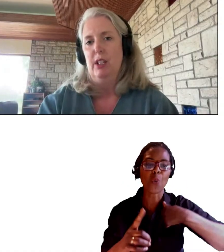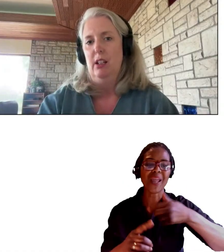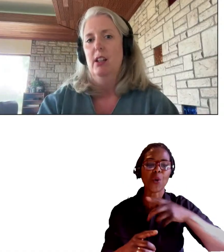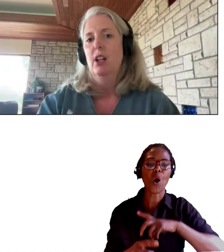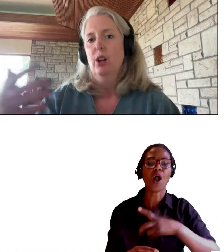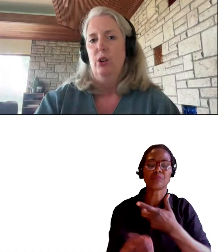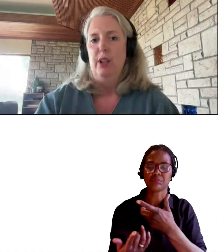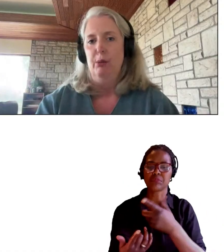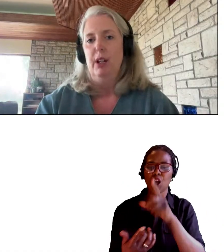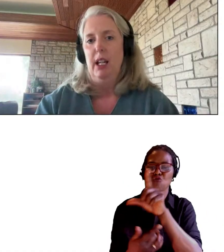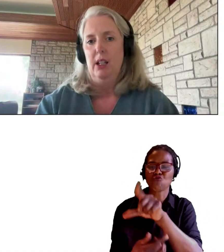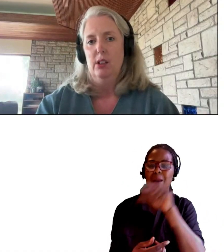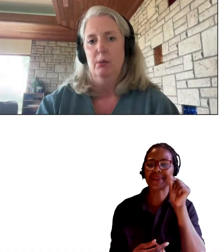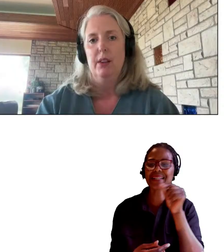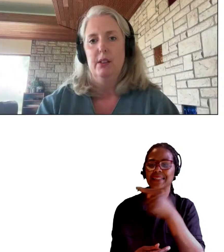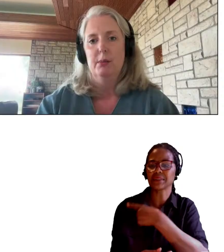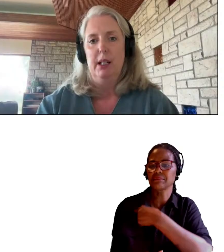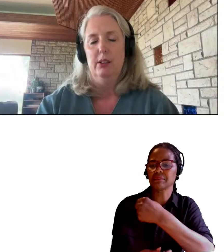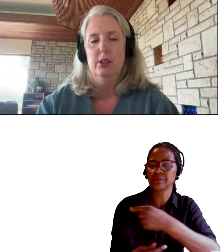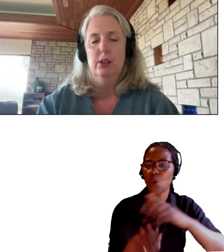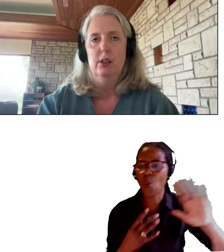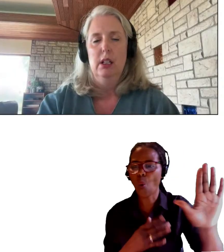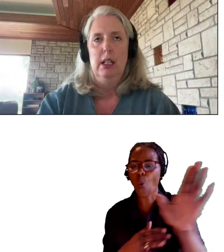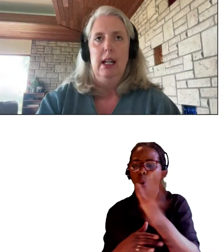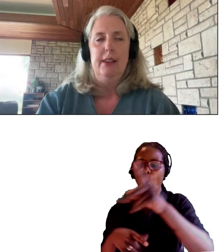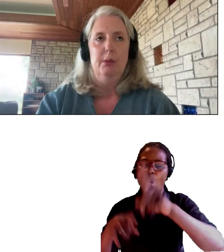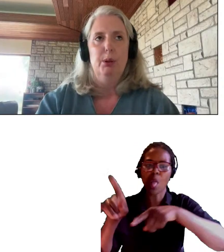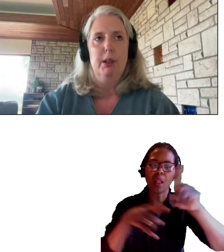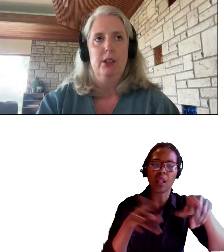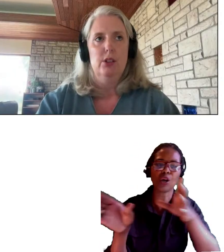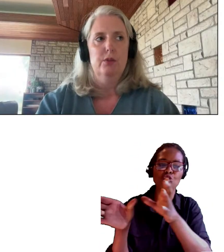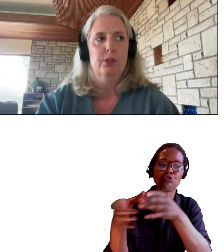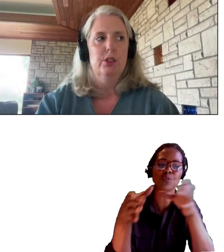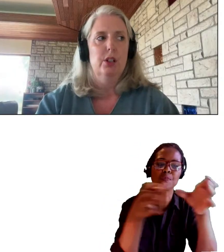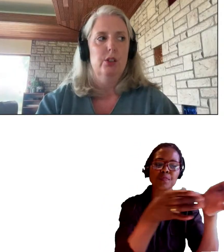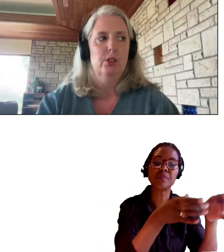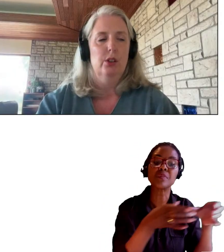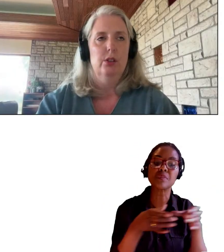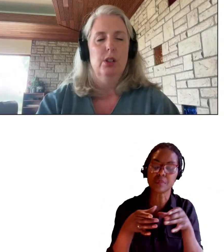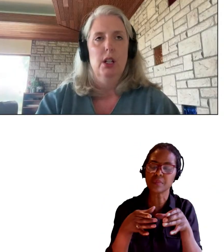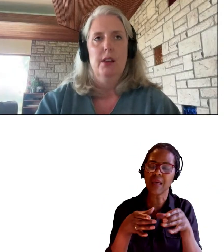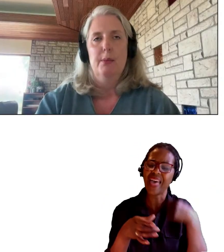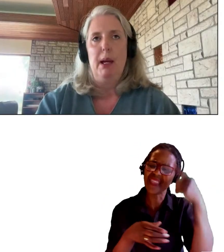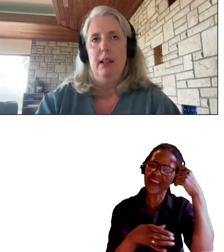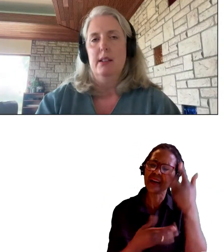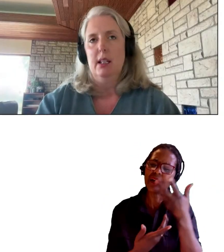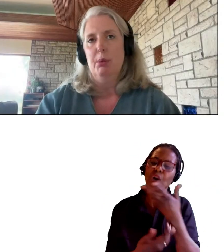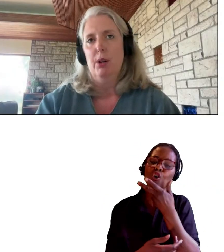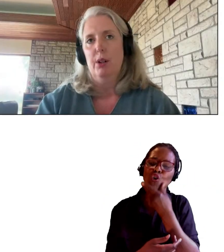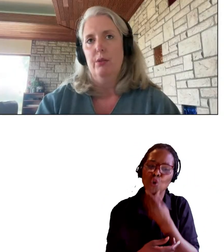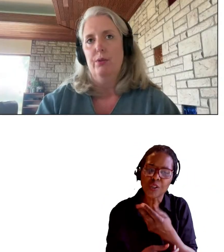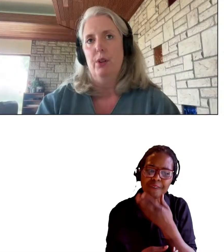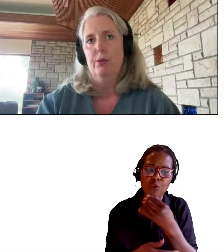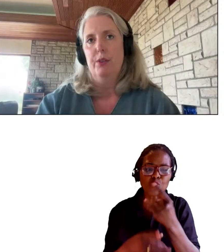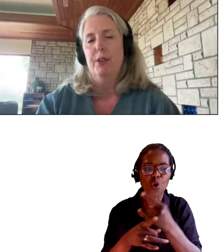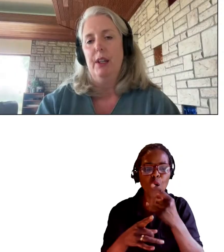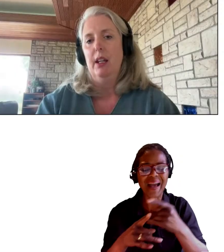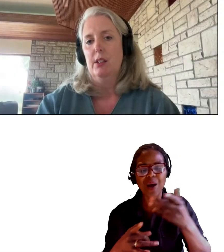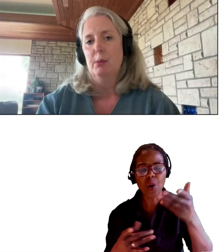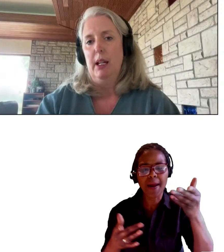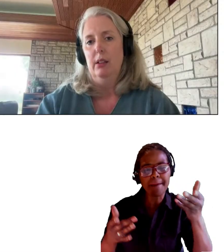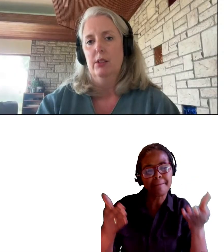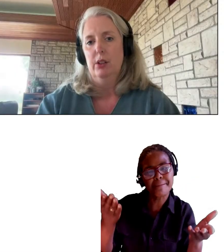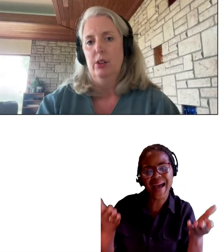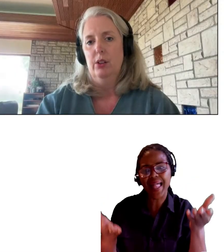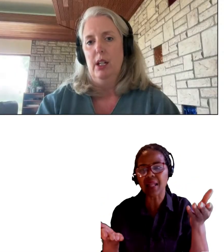not just in who they were engaging with as well too. I think probably it's useful to touch on the balancing part of the